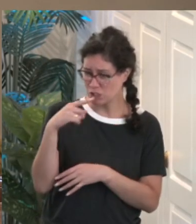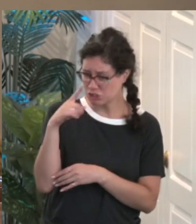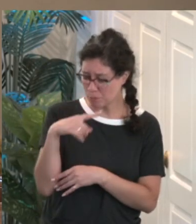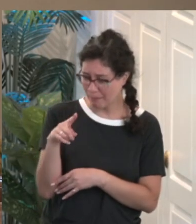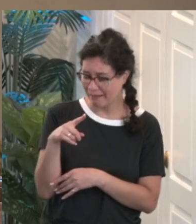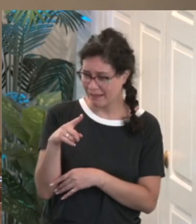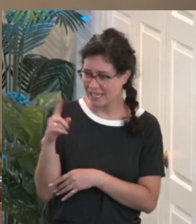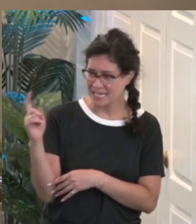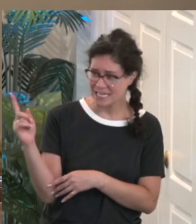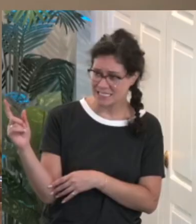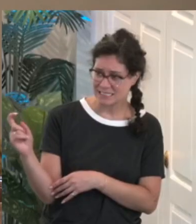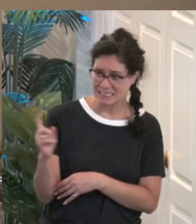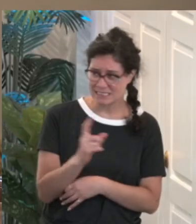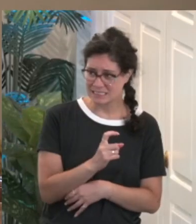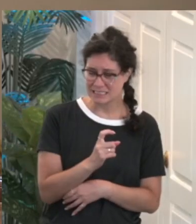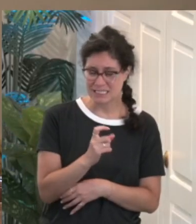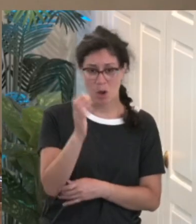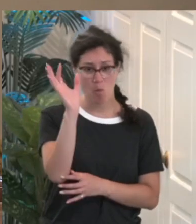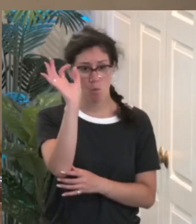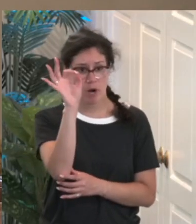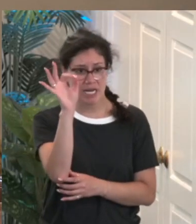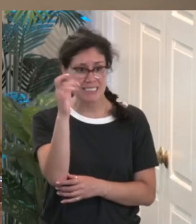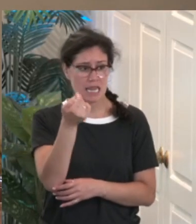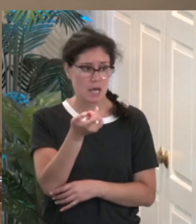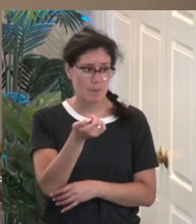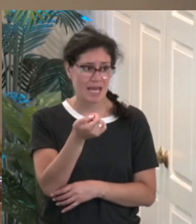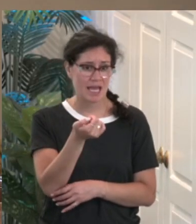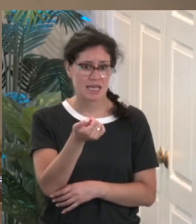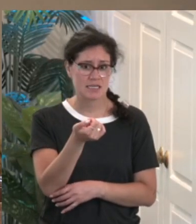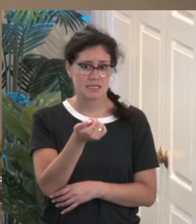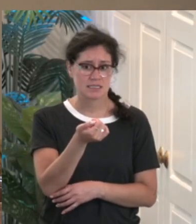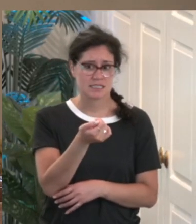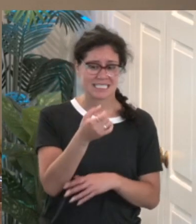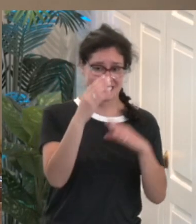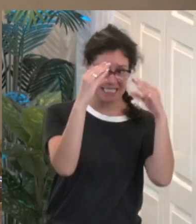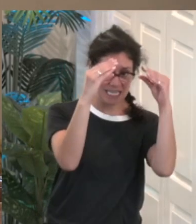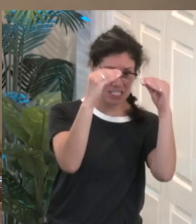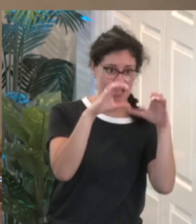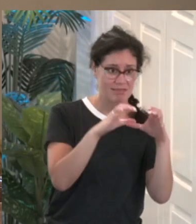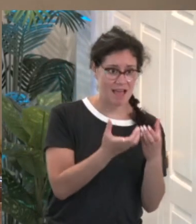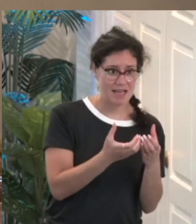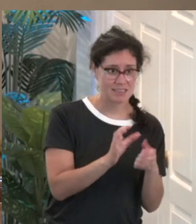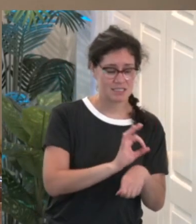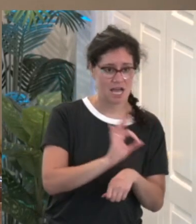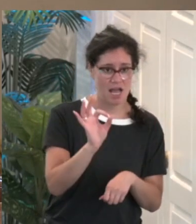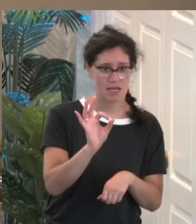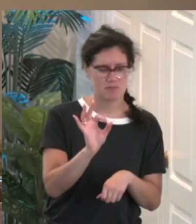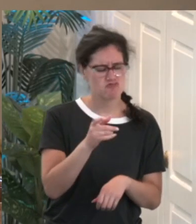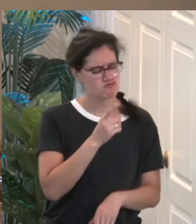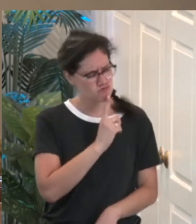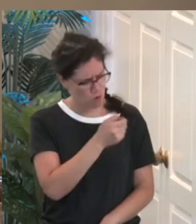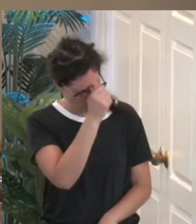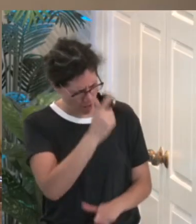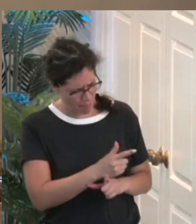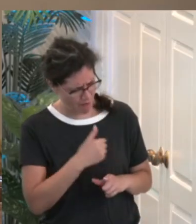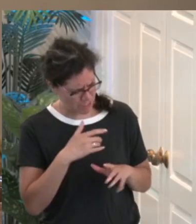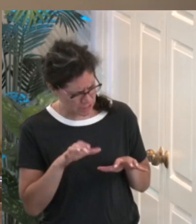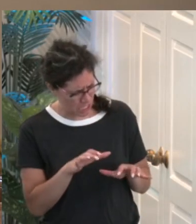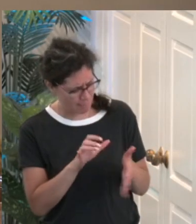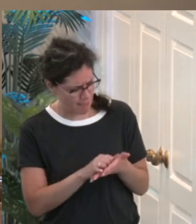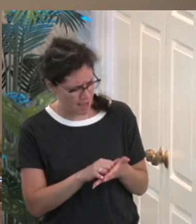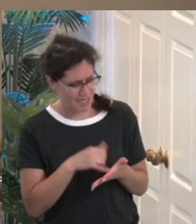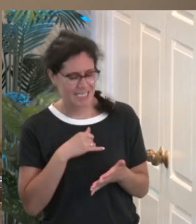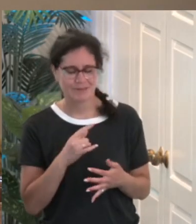and preach a little bit and teach a class now and then? I said, sure, brother, I'll do that. And it has been a delight in